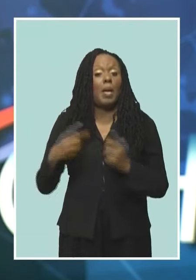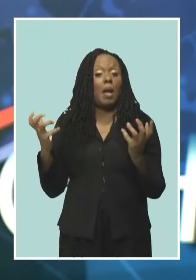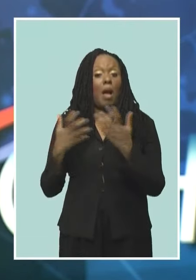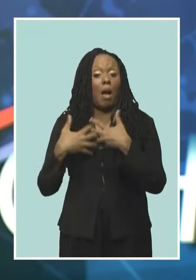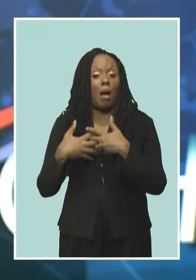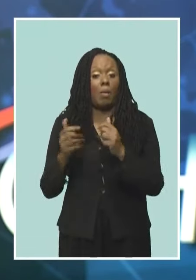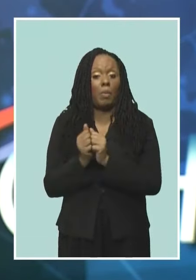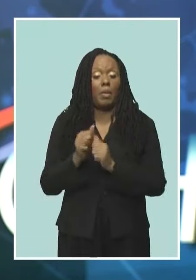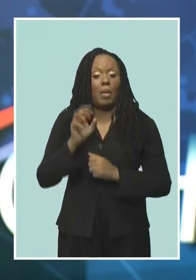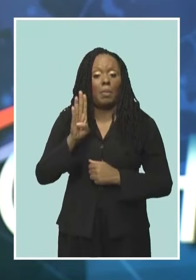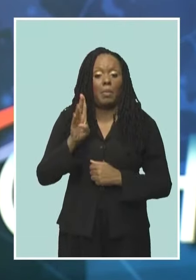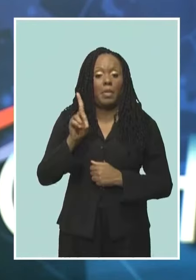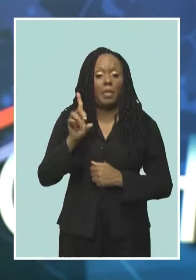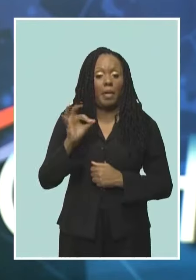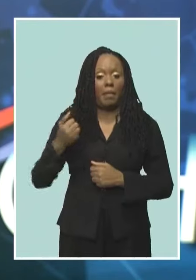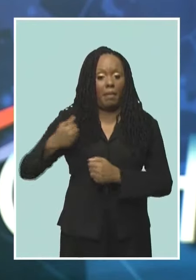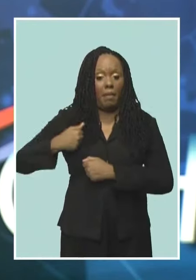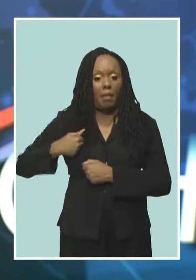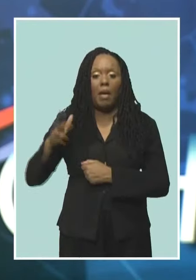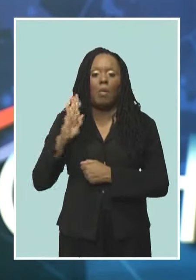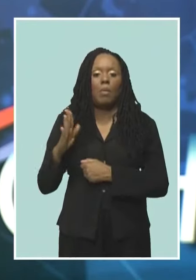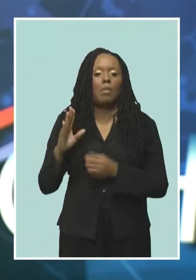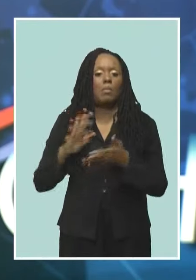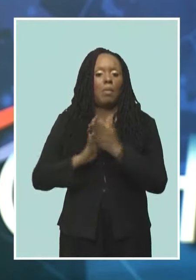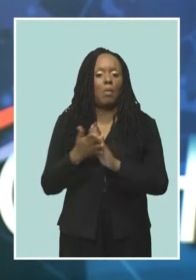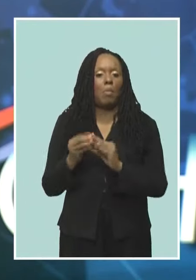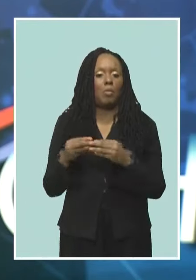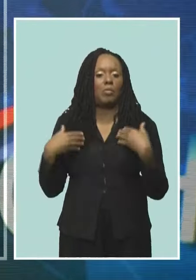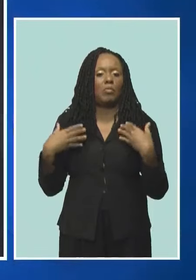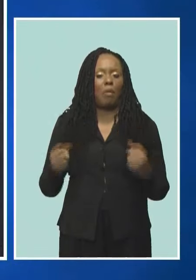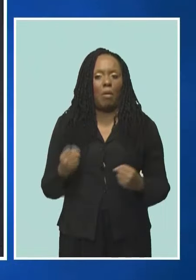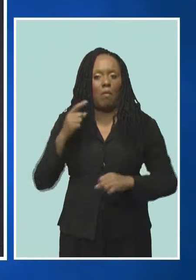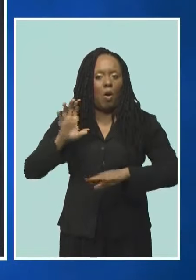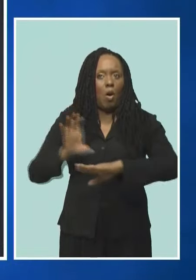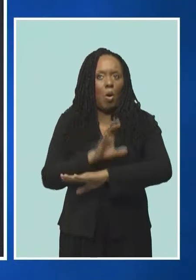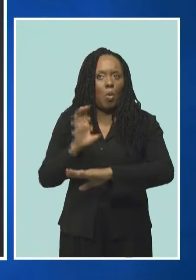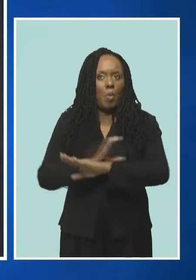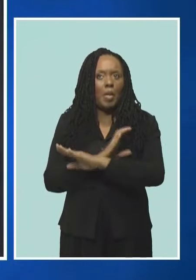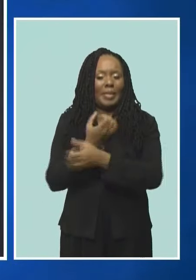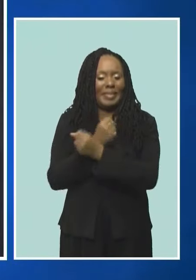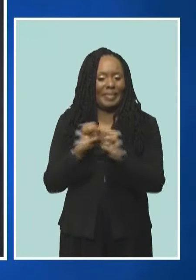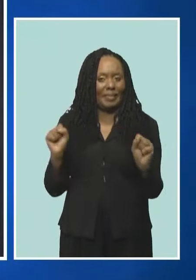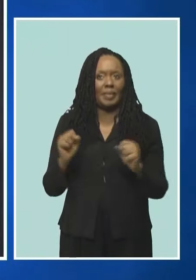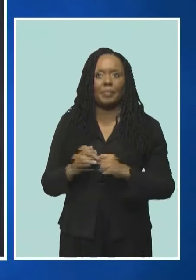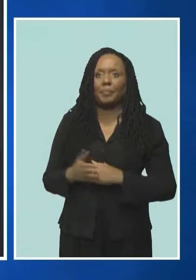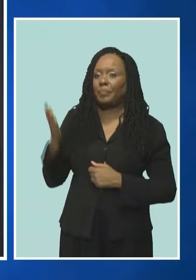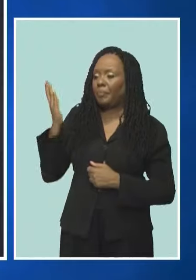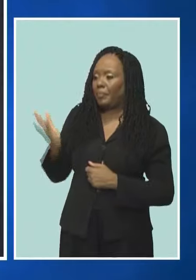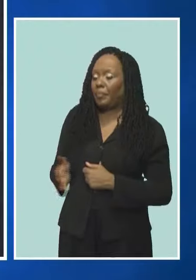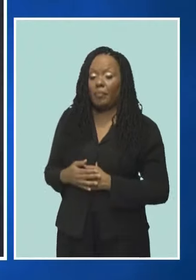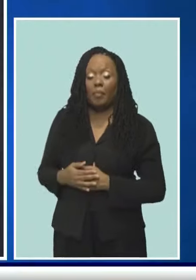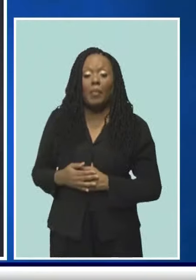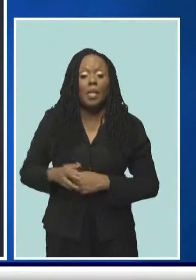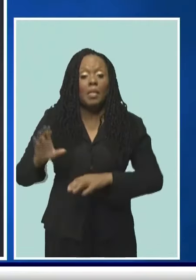to strengthen government's cybersecurity efforts. Cybersecurity issues are national security issues.